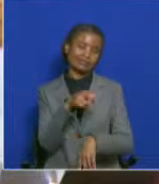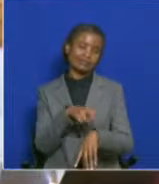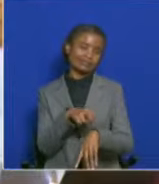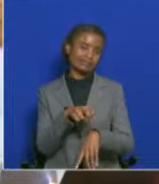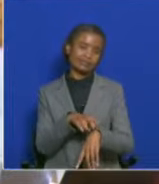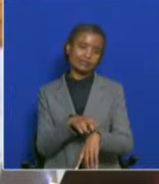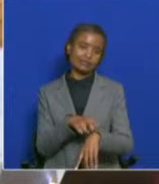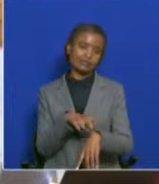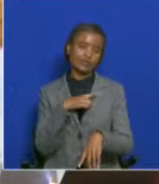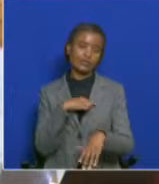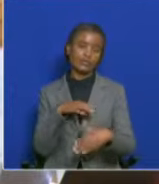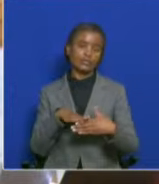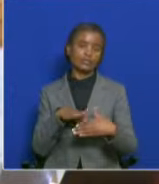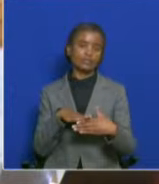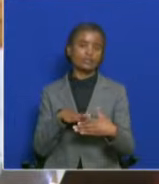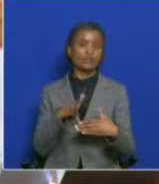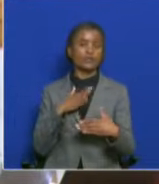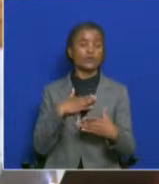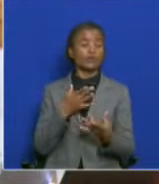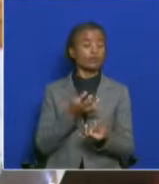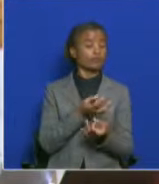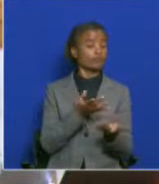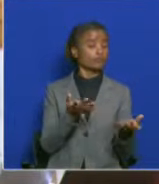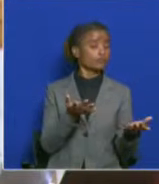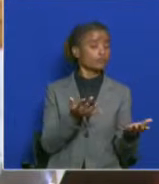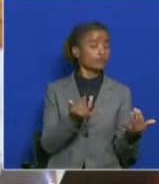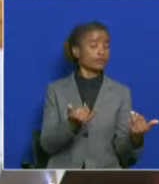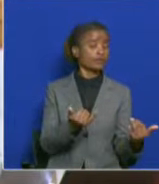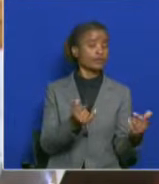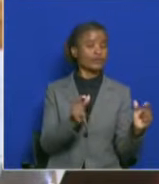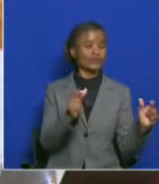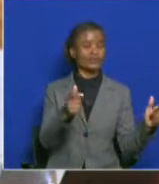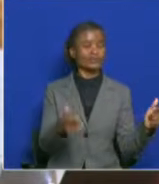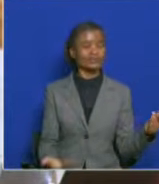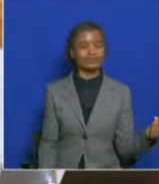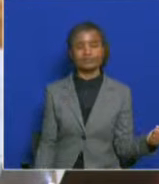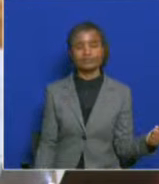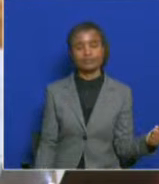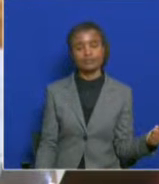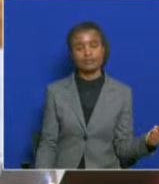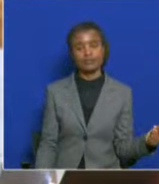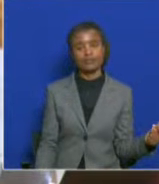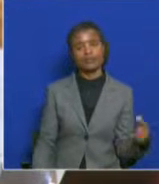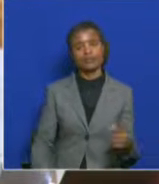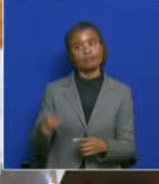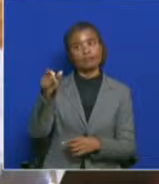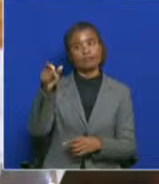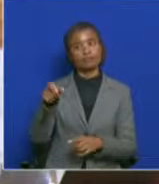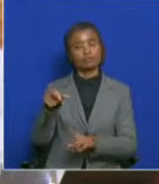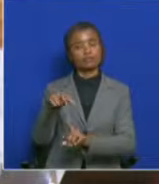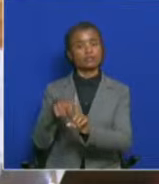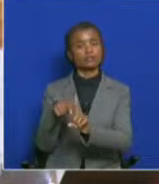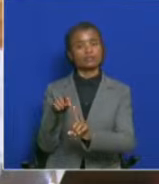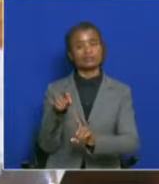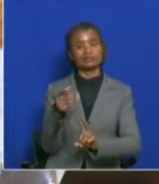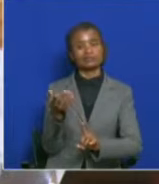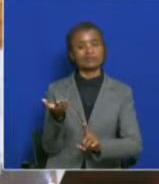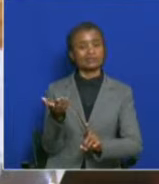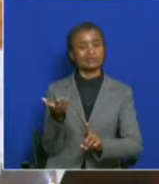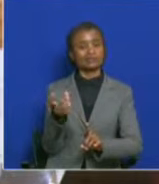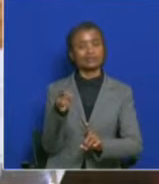I'm bringing it to the Commission's attention. It's a person who is, I believe, a member of the